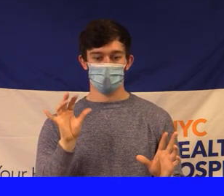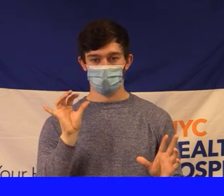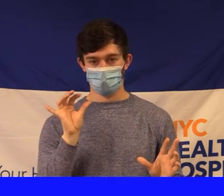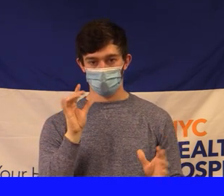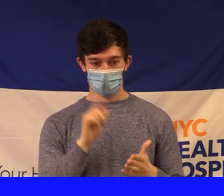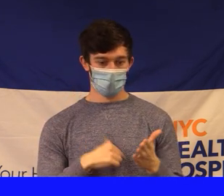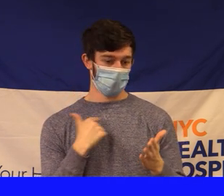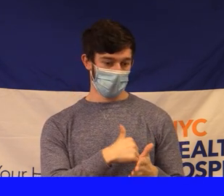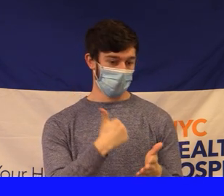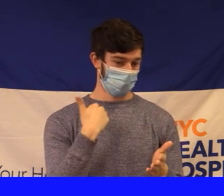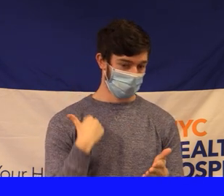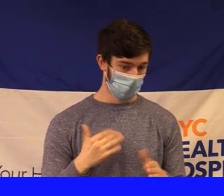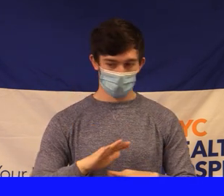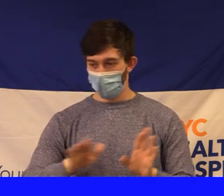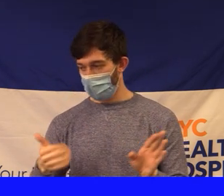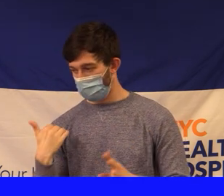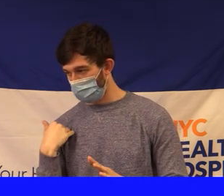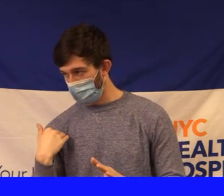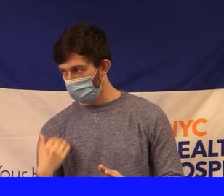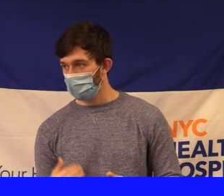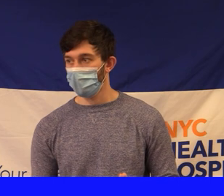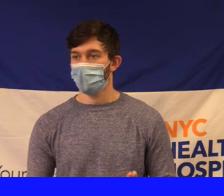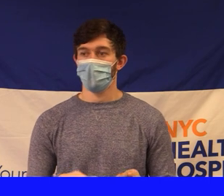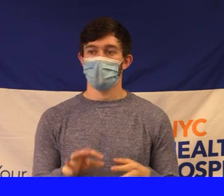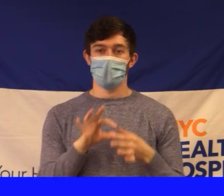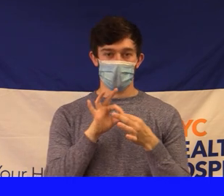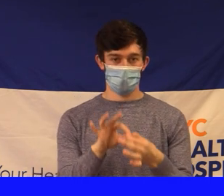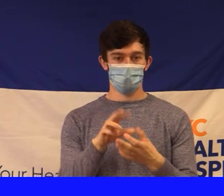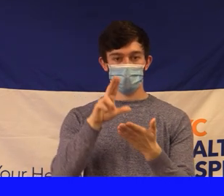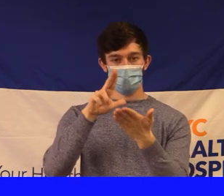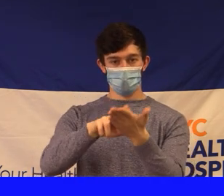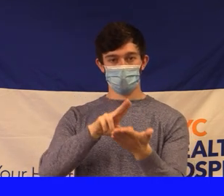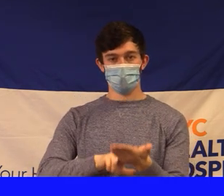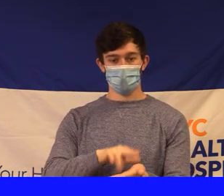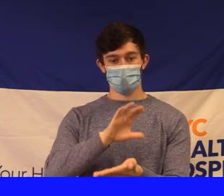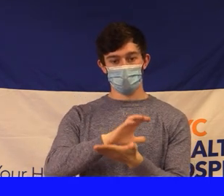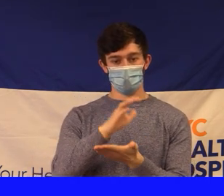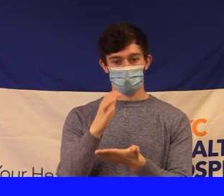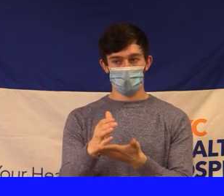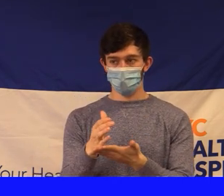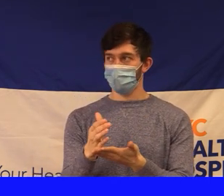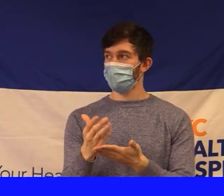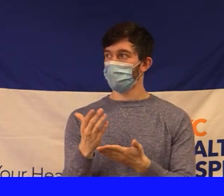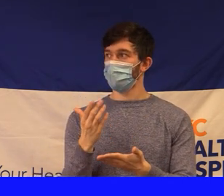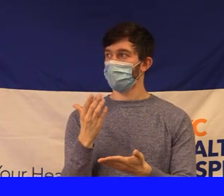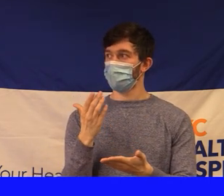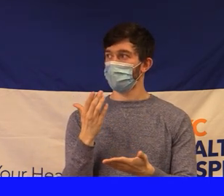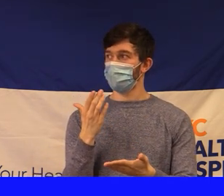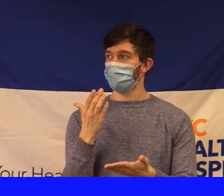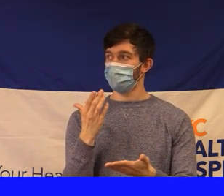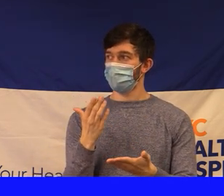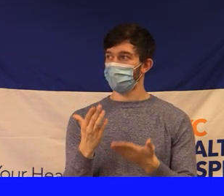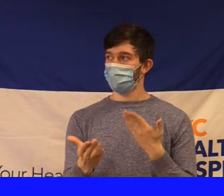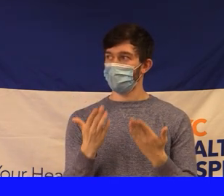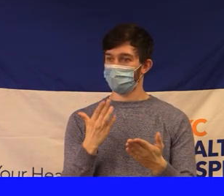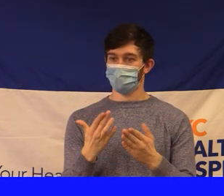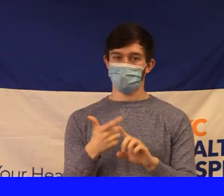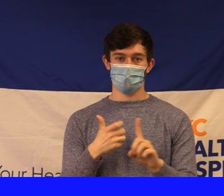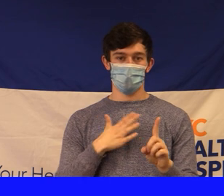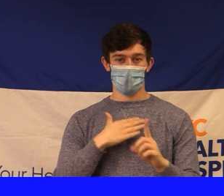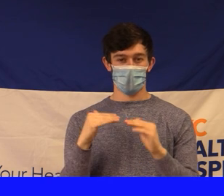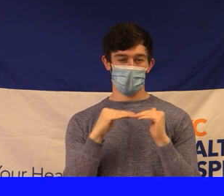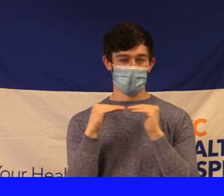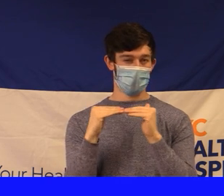have. In terms of the contract amount, I may differ a little bit from my colleagues, both Frida